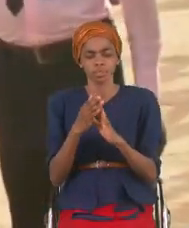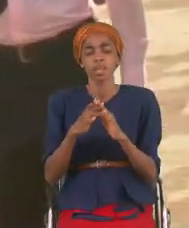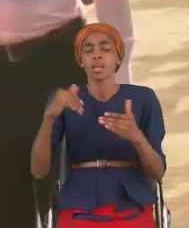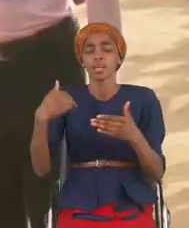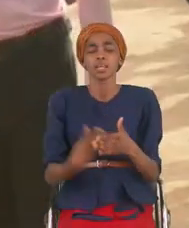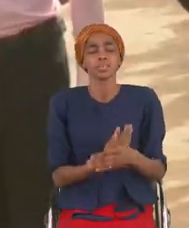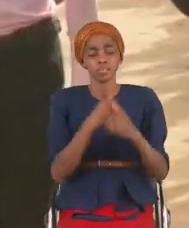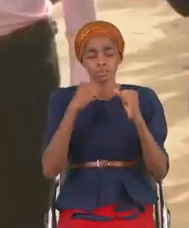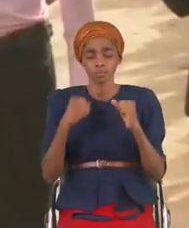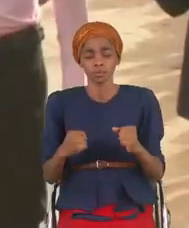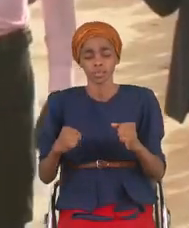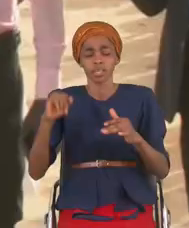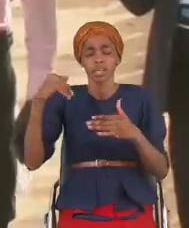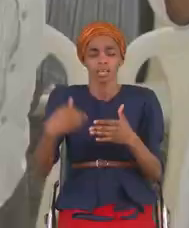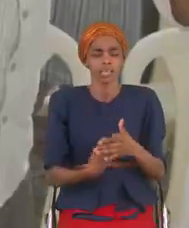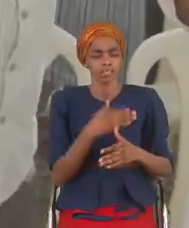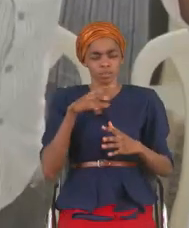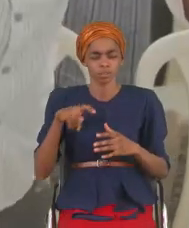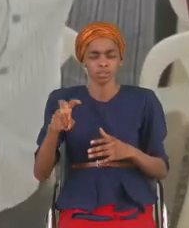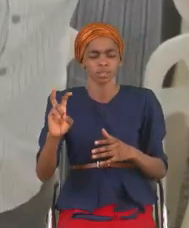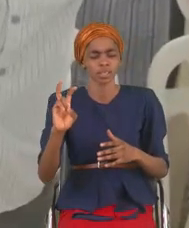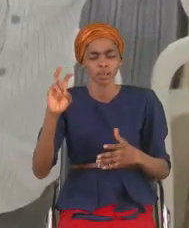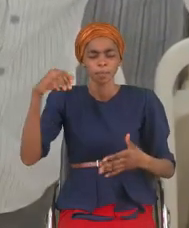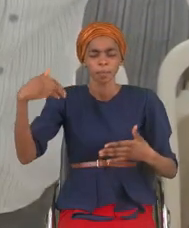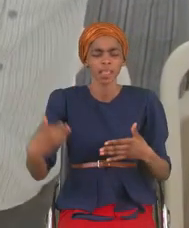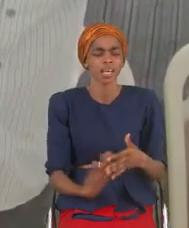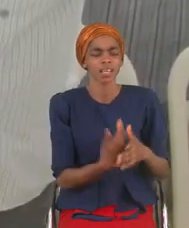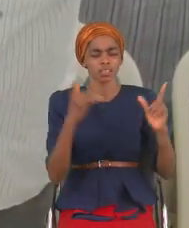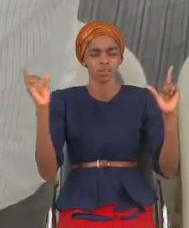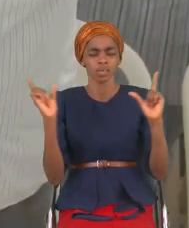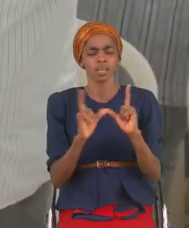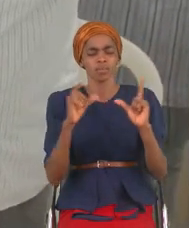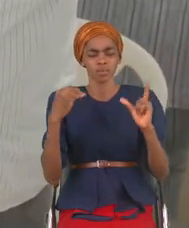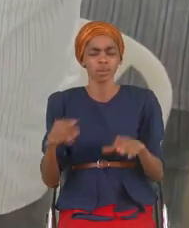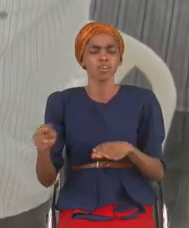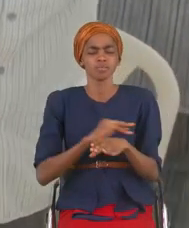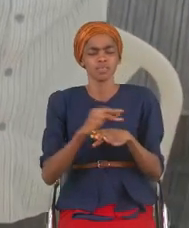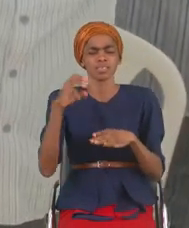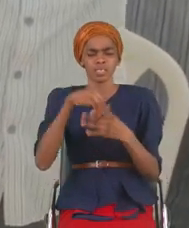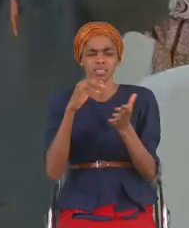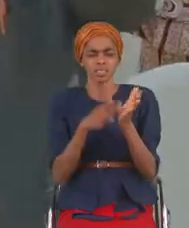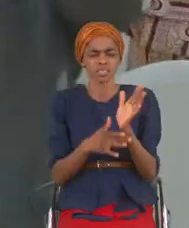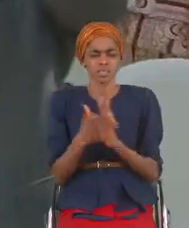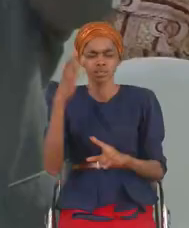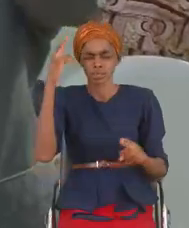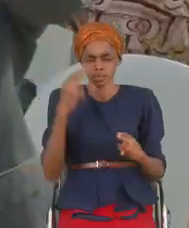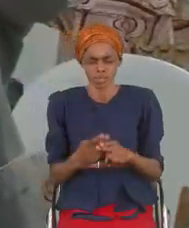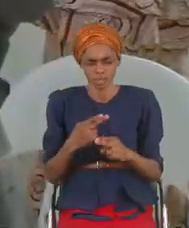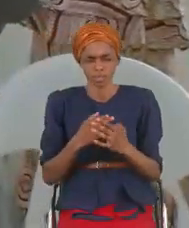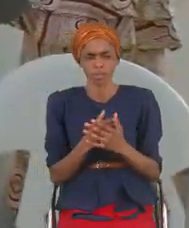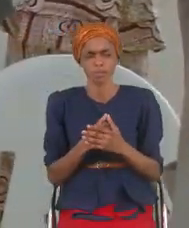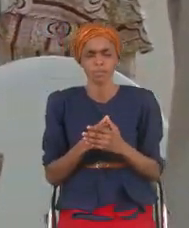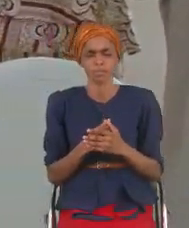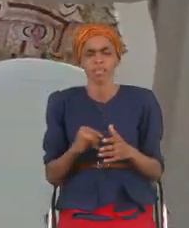day a new journey a new level of administration in jesus name